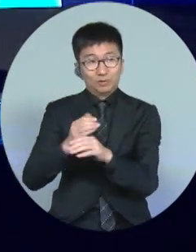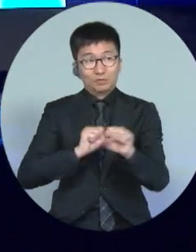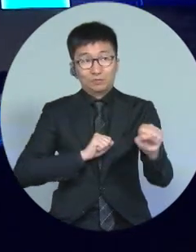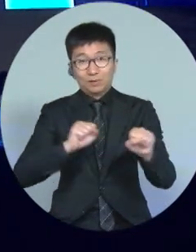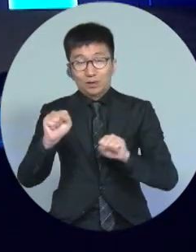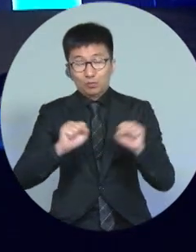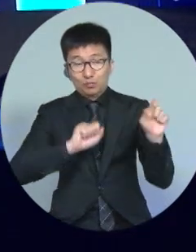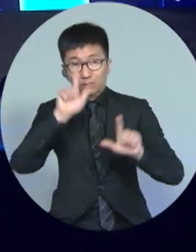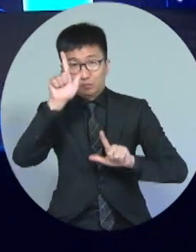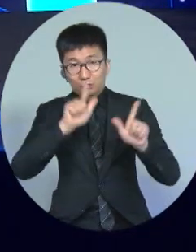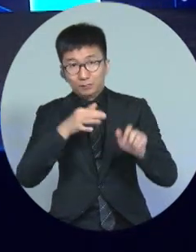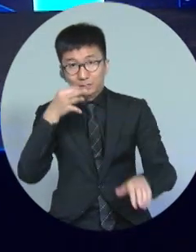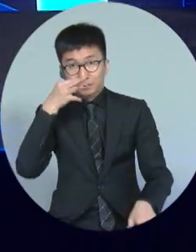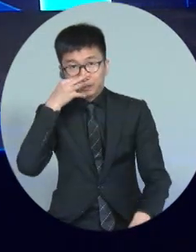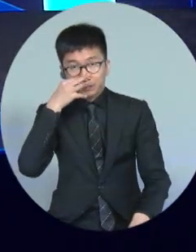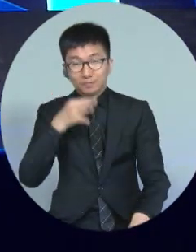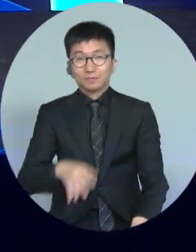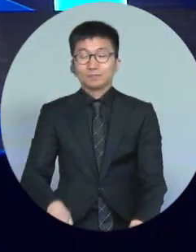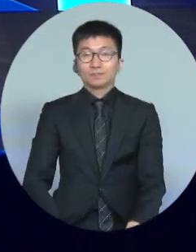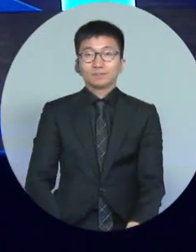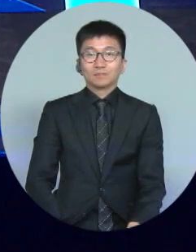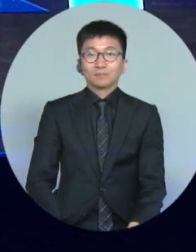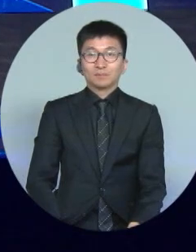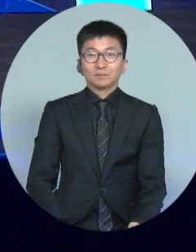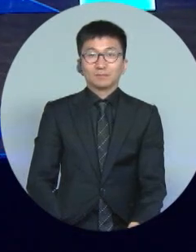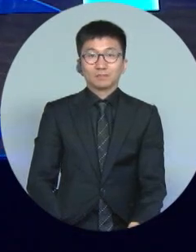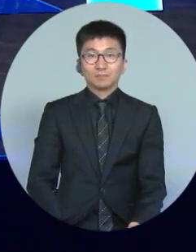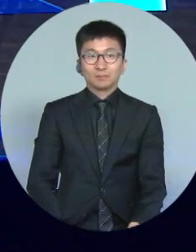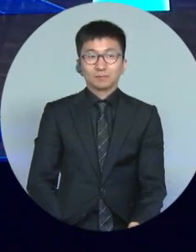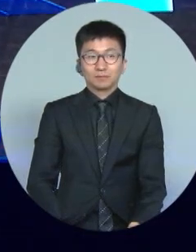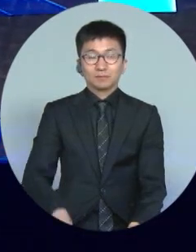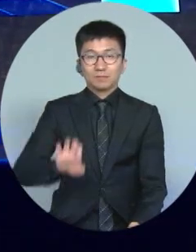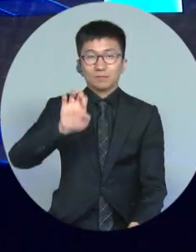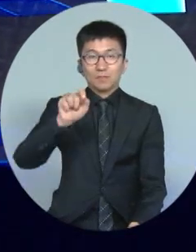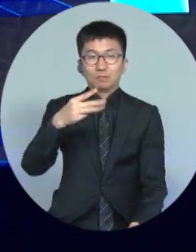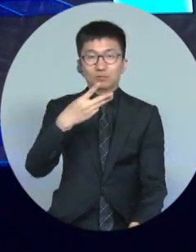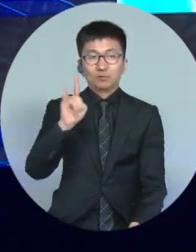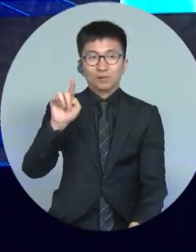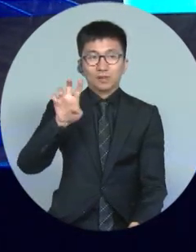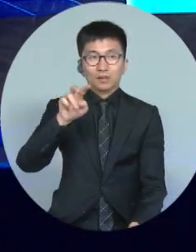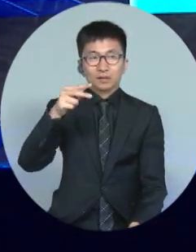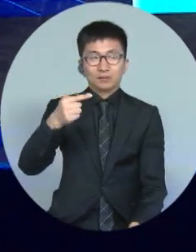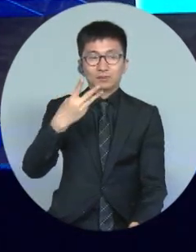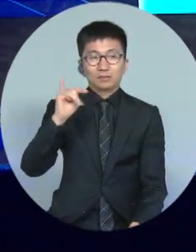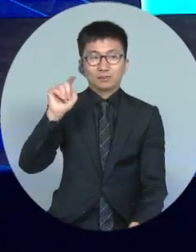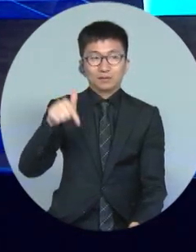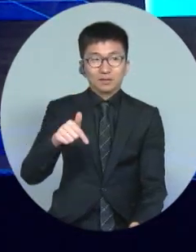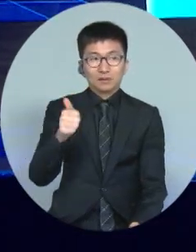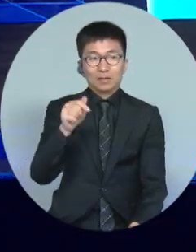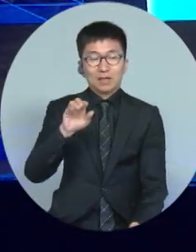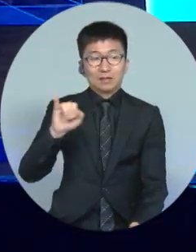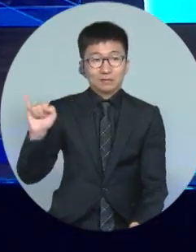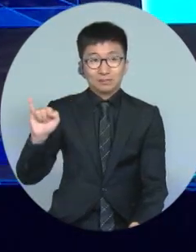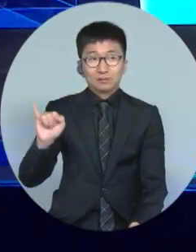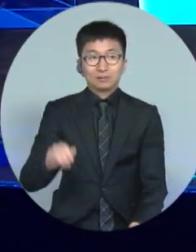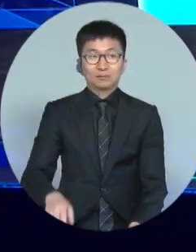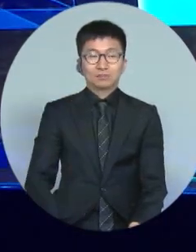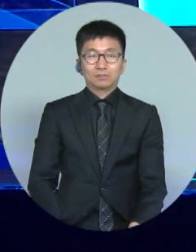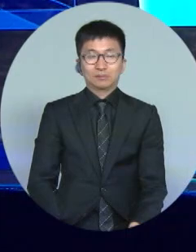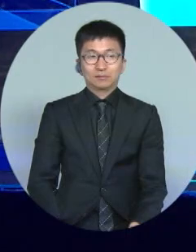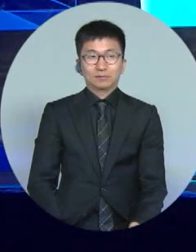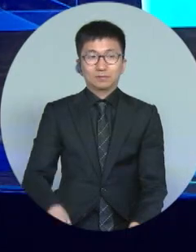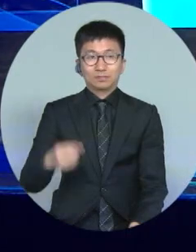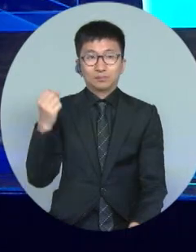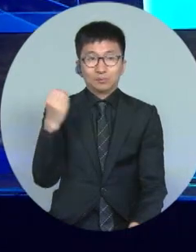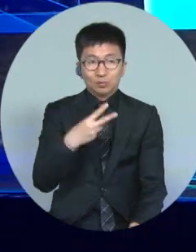War, people like Friedrich Hayek, Milton Friedman, and a new breed of